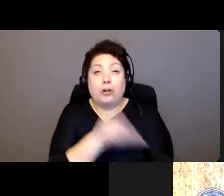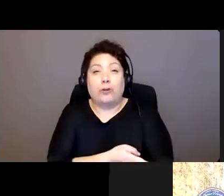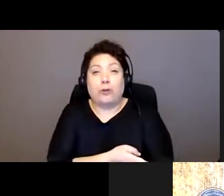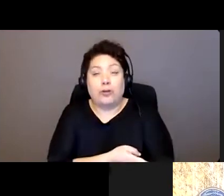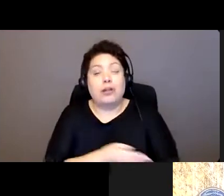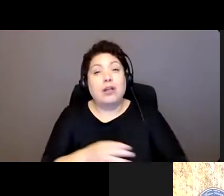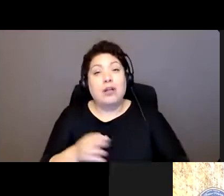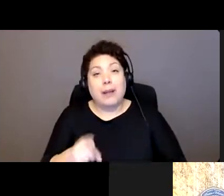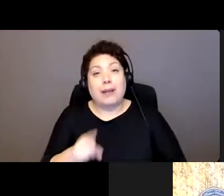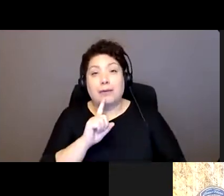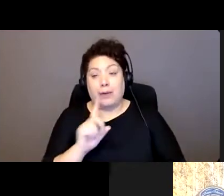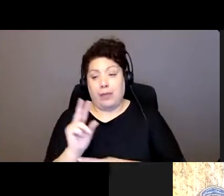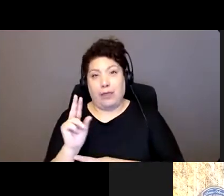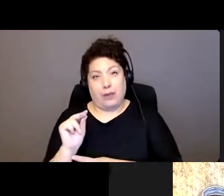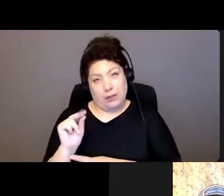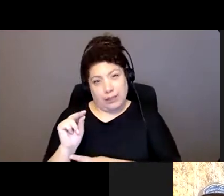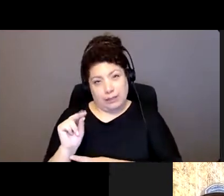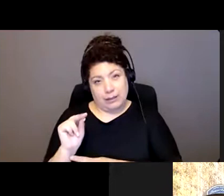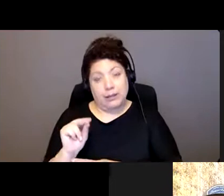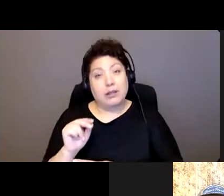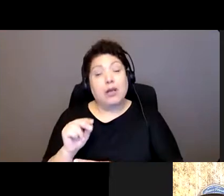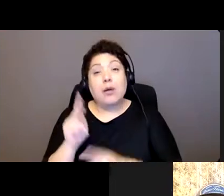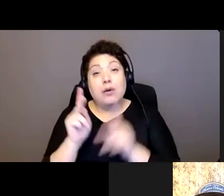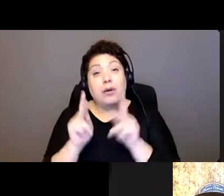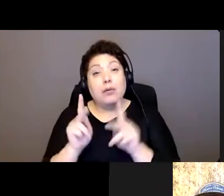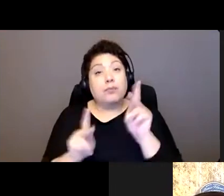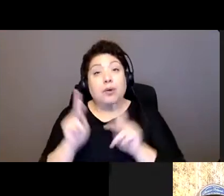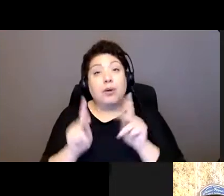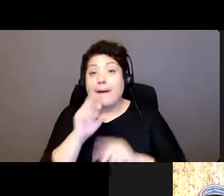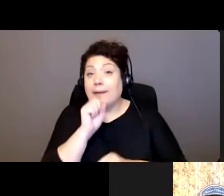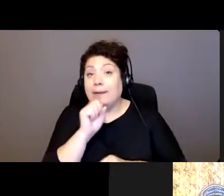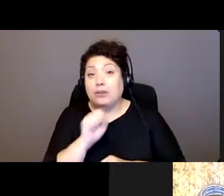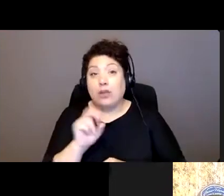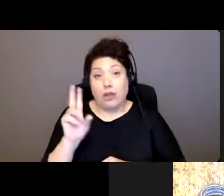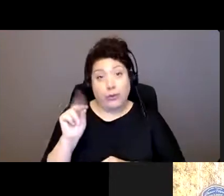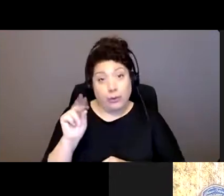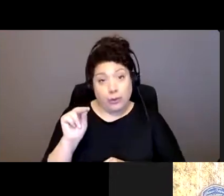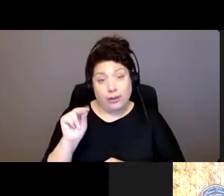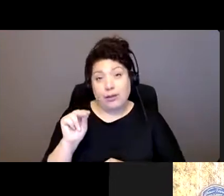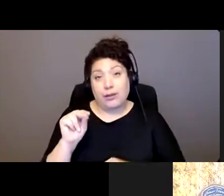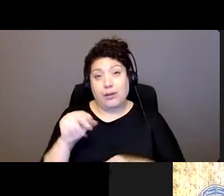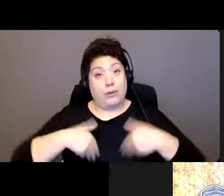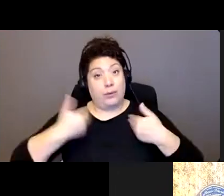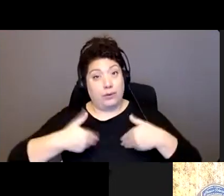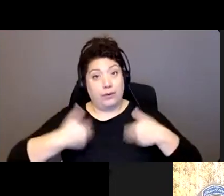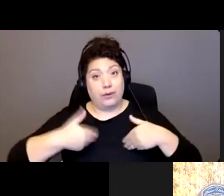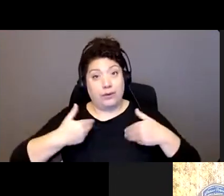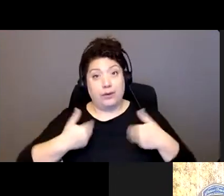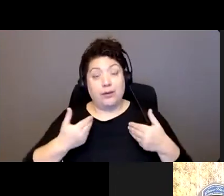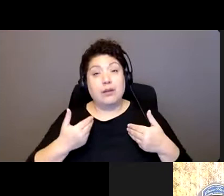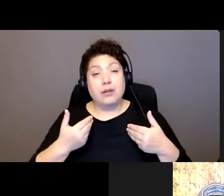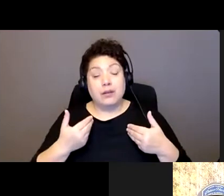around 30s. In the last 30-year-old people, I see a lot of young people, but there's a lot that